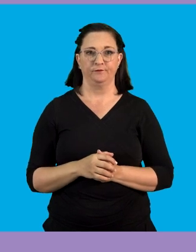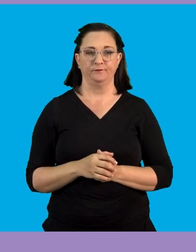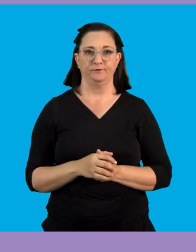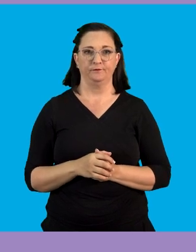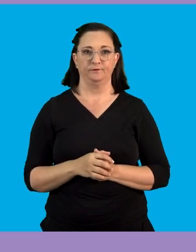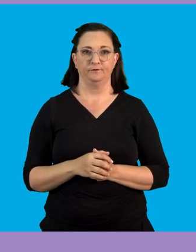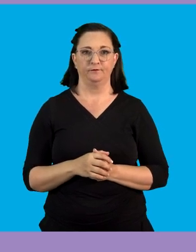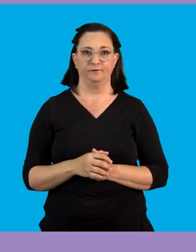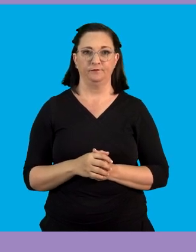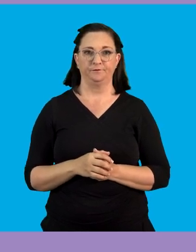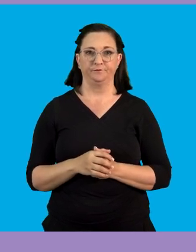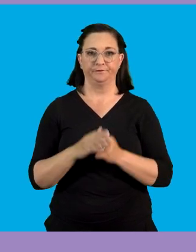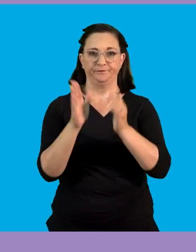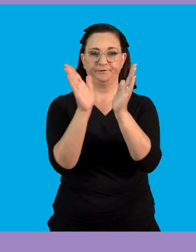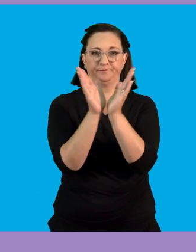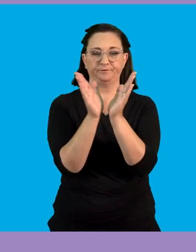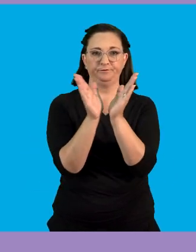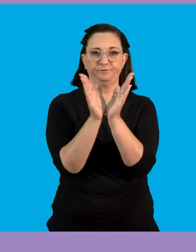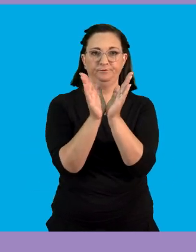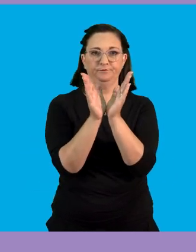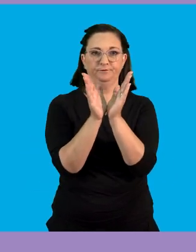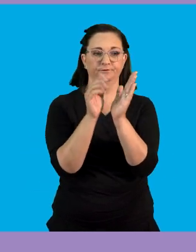two sides to be equal. And then the